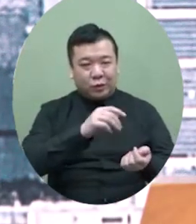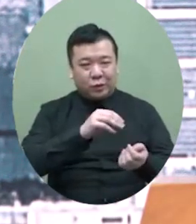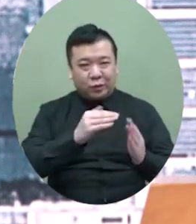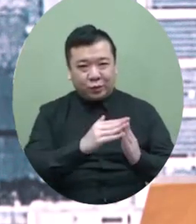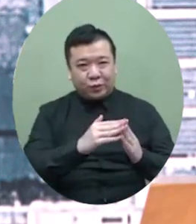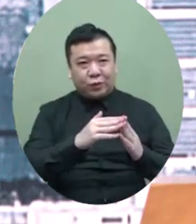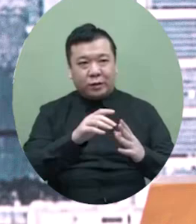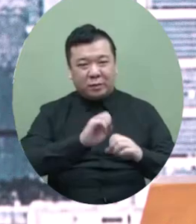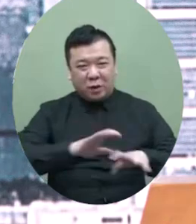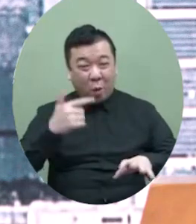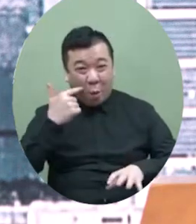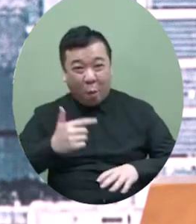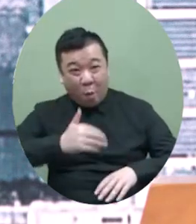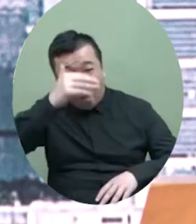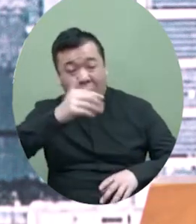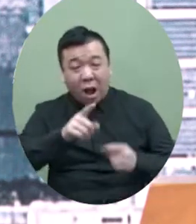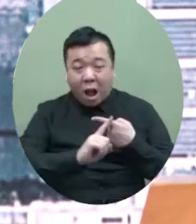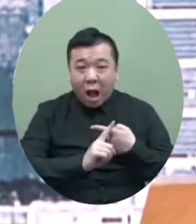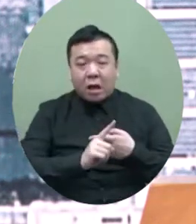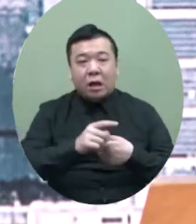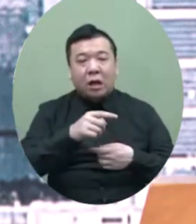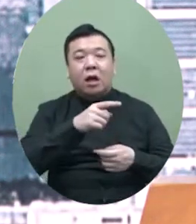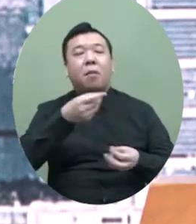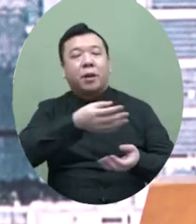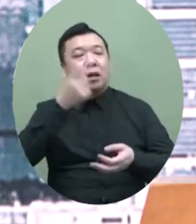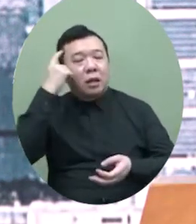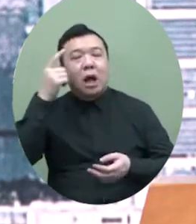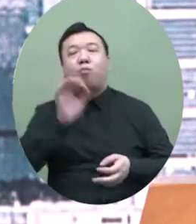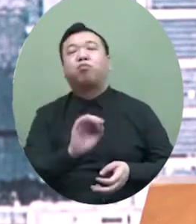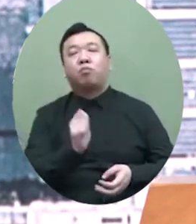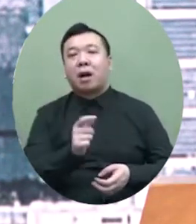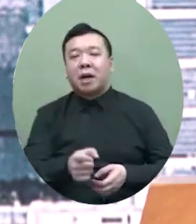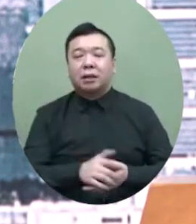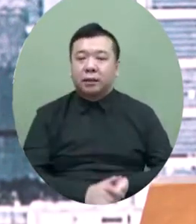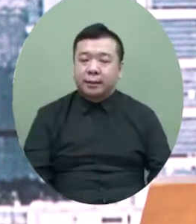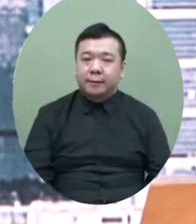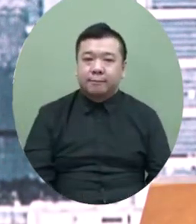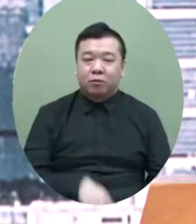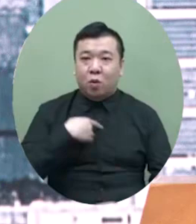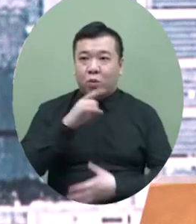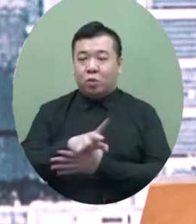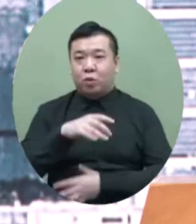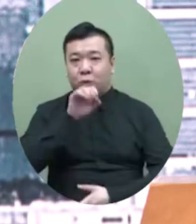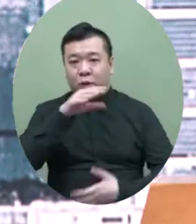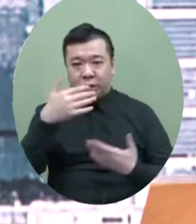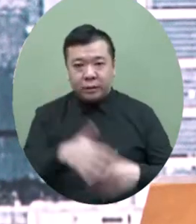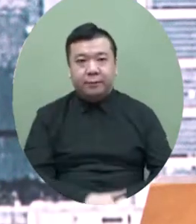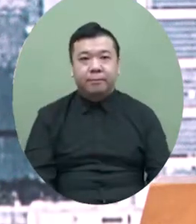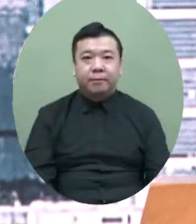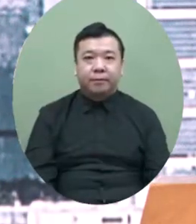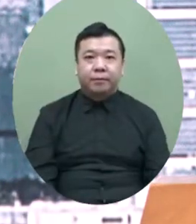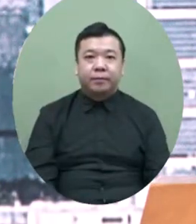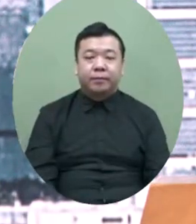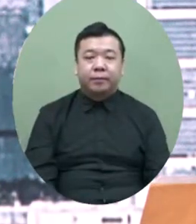explained, we are choosing these areas or buildings for this sort of testing, restriction